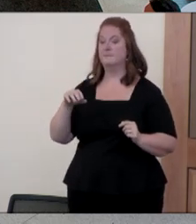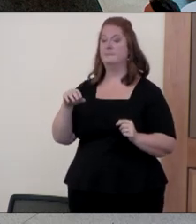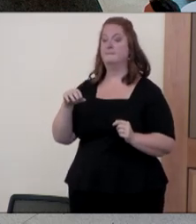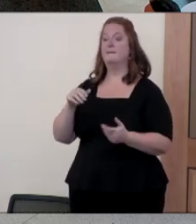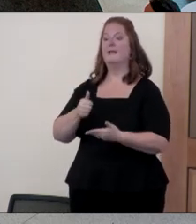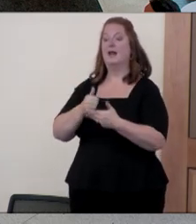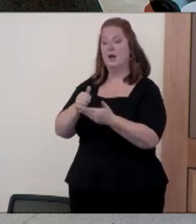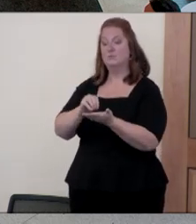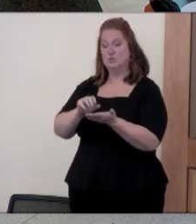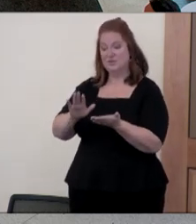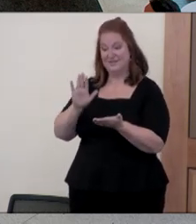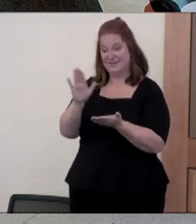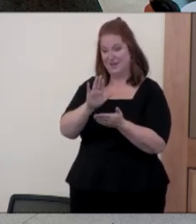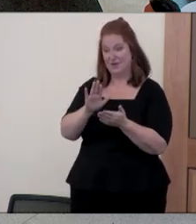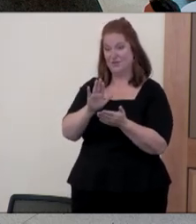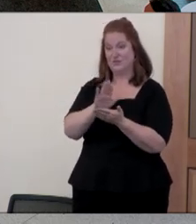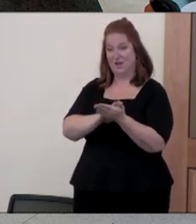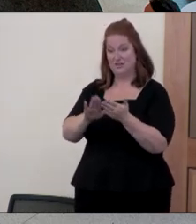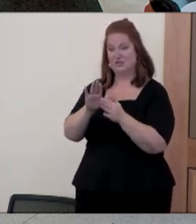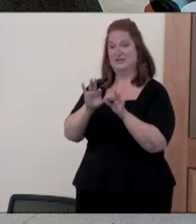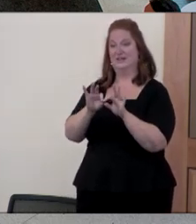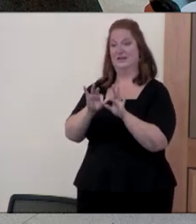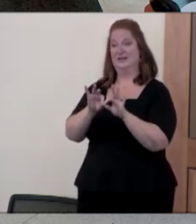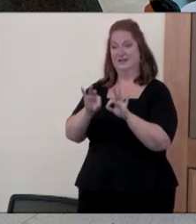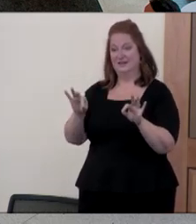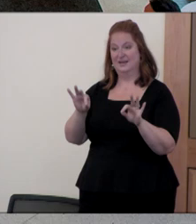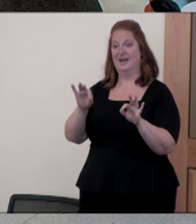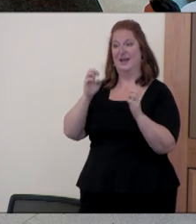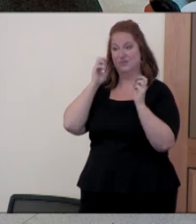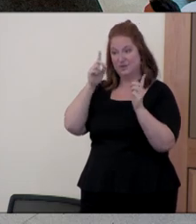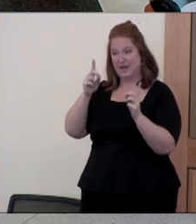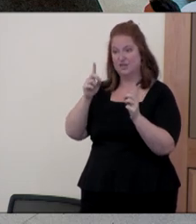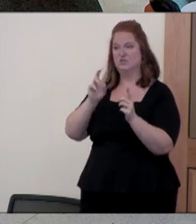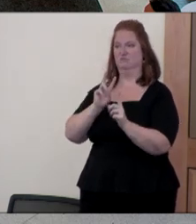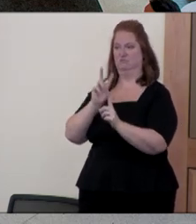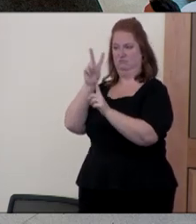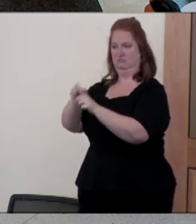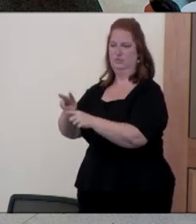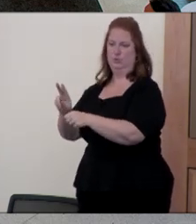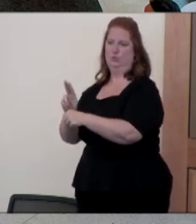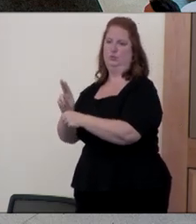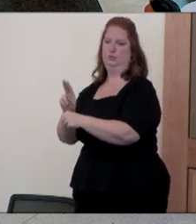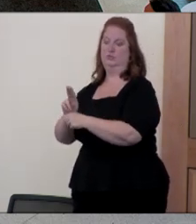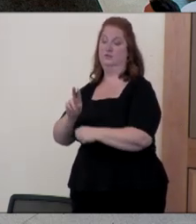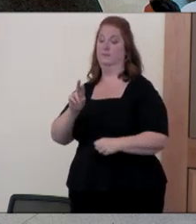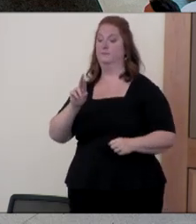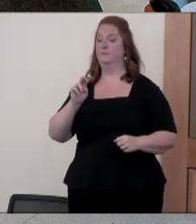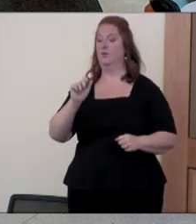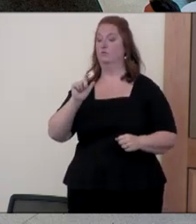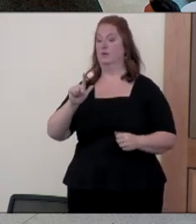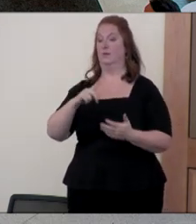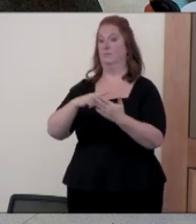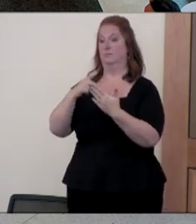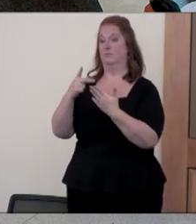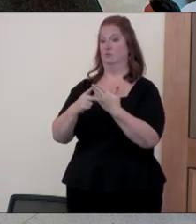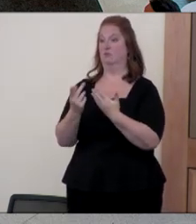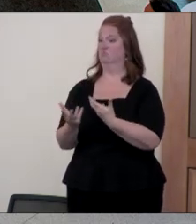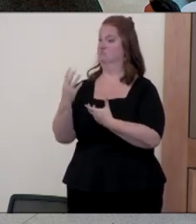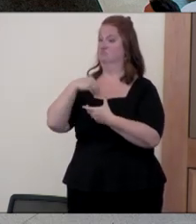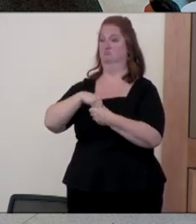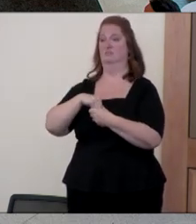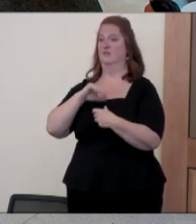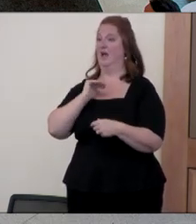to put their college educations to concrete use. Since then, REAL has really become part of VCU's